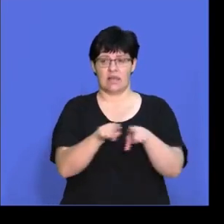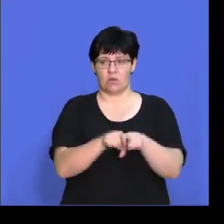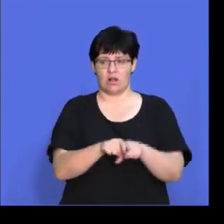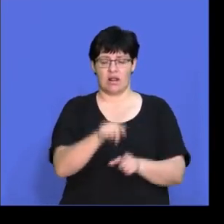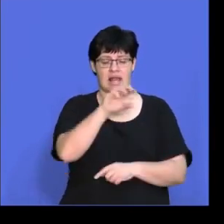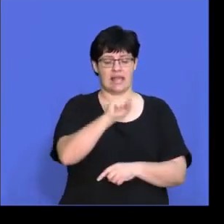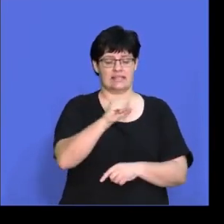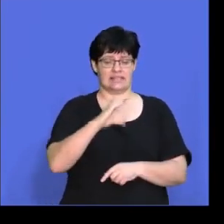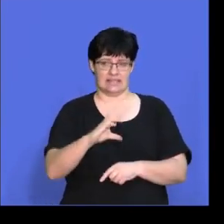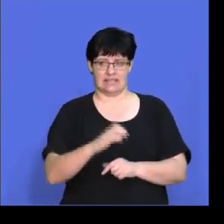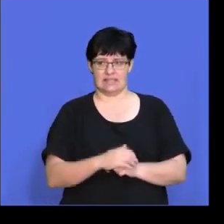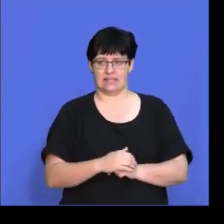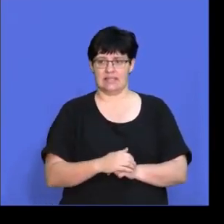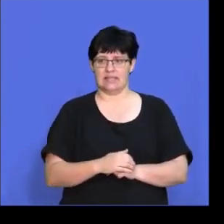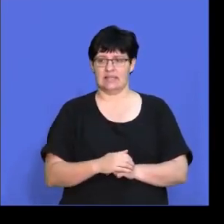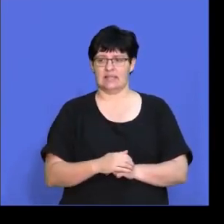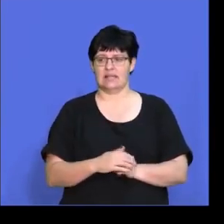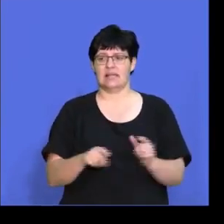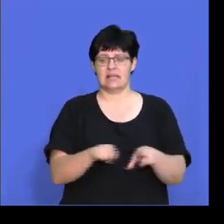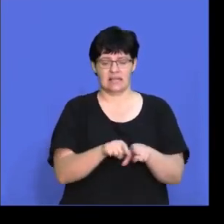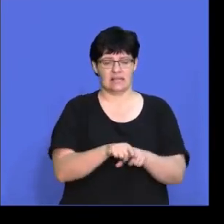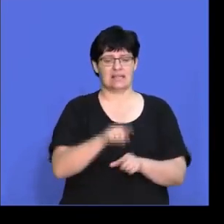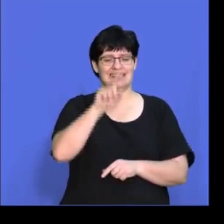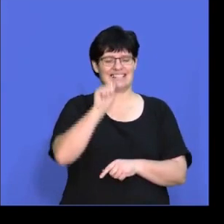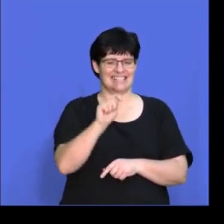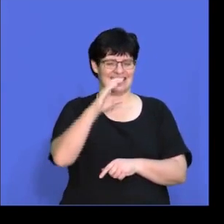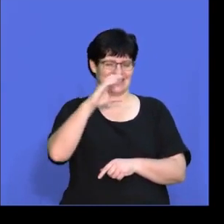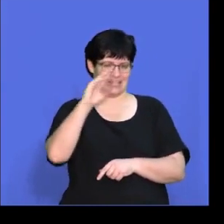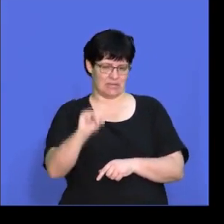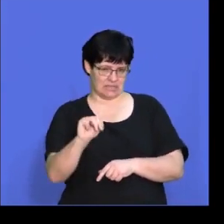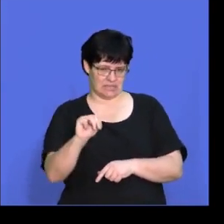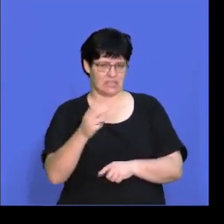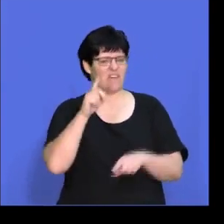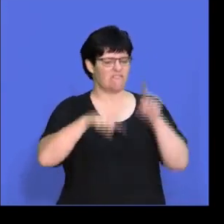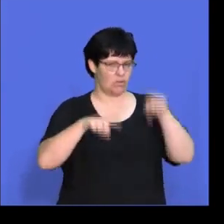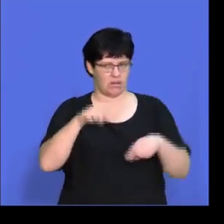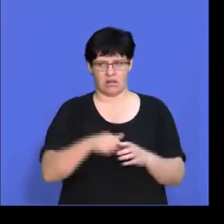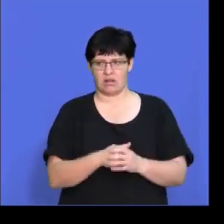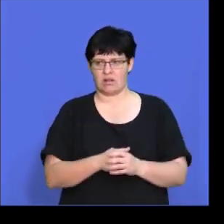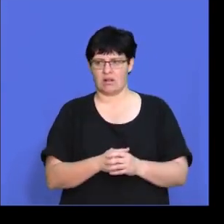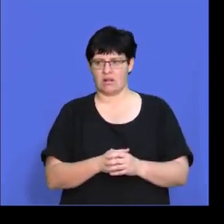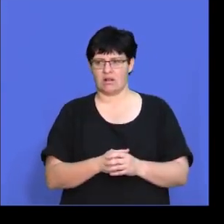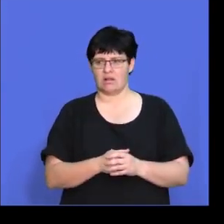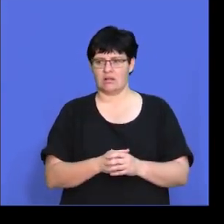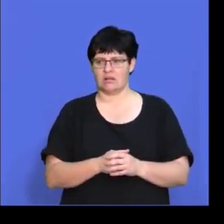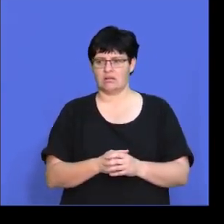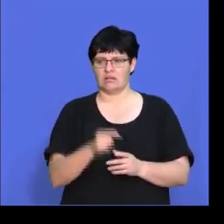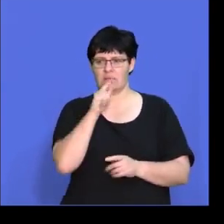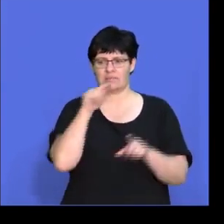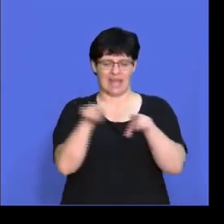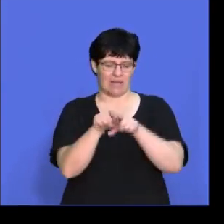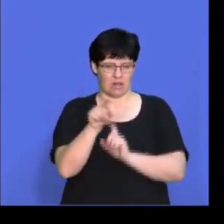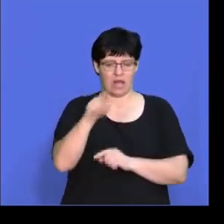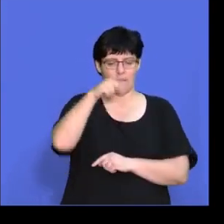to SC is equal to T centimeters, so that's our variable. I think there's supposed to be an equals there, sorry about